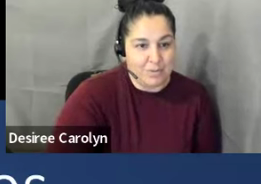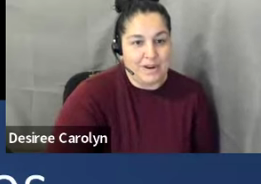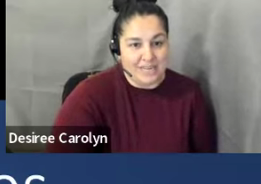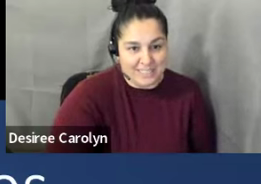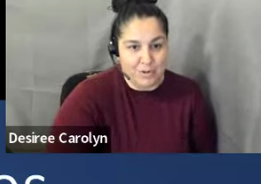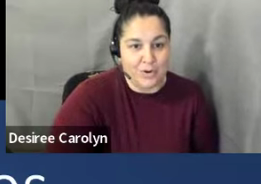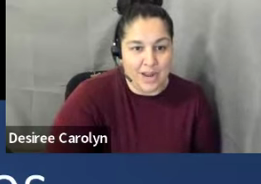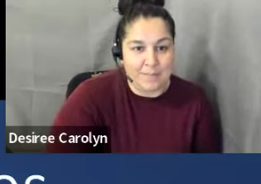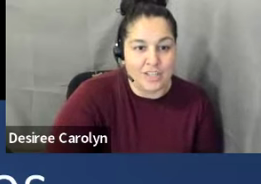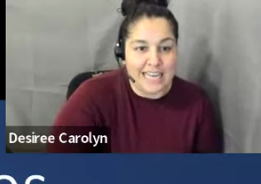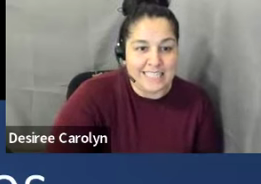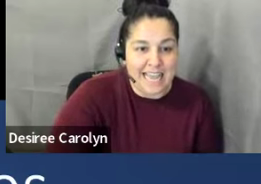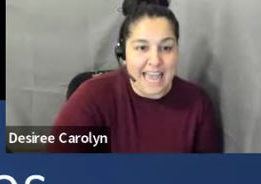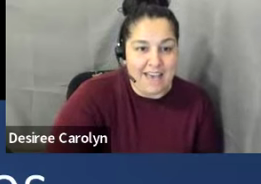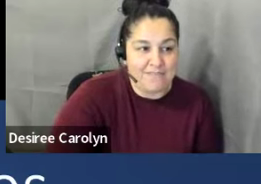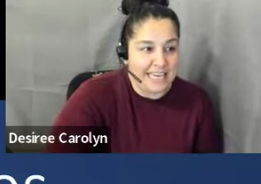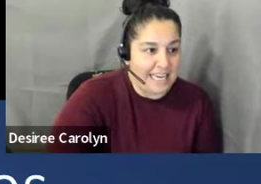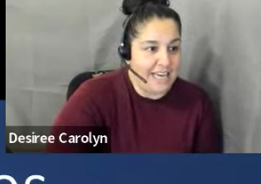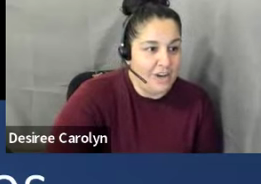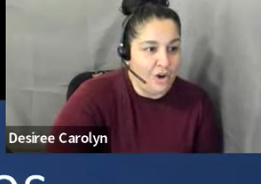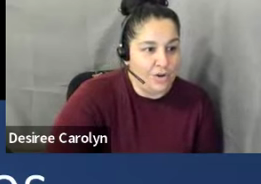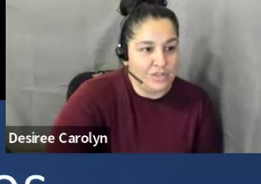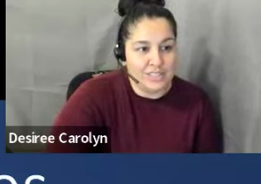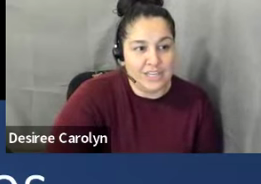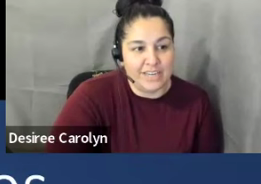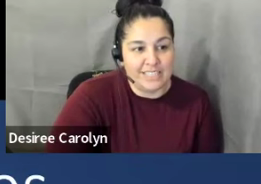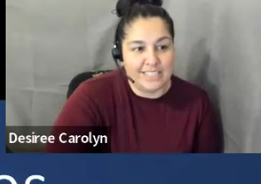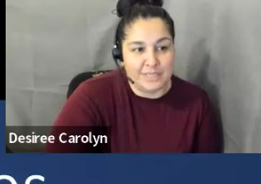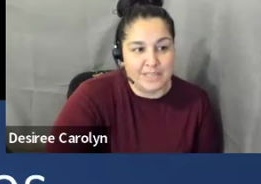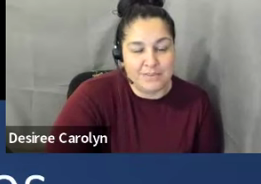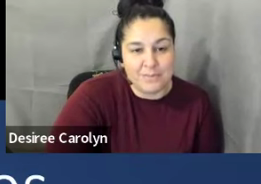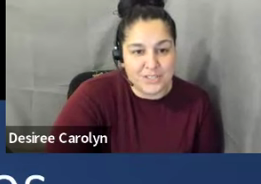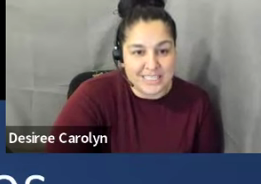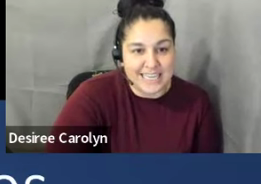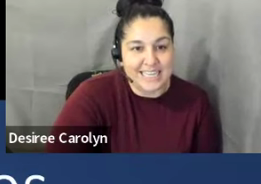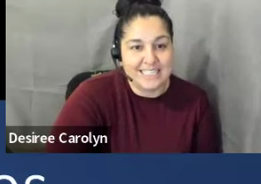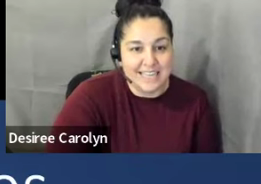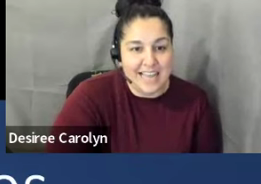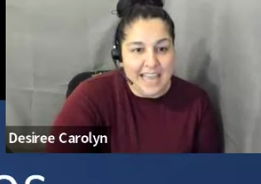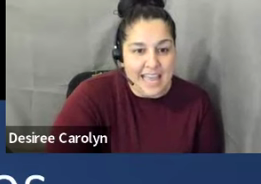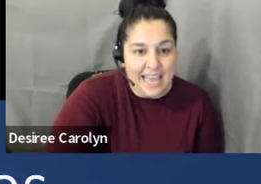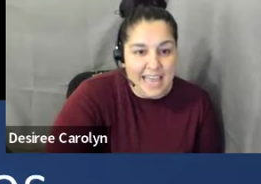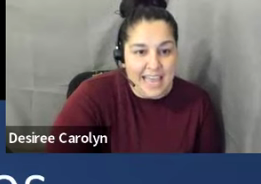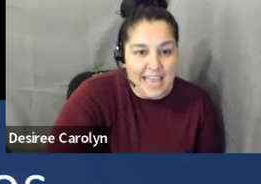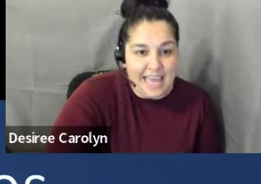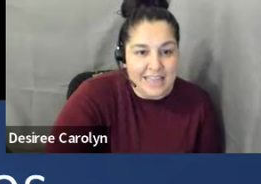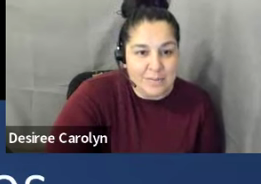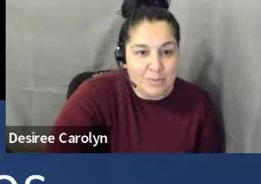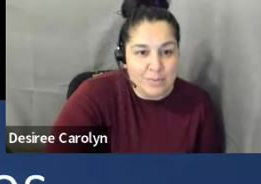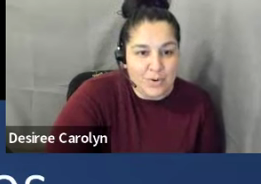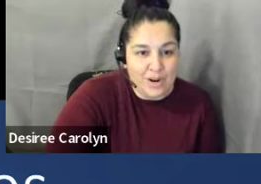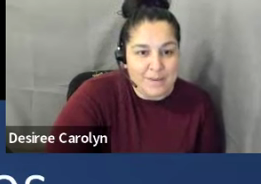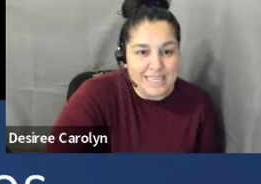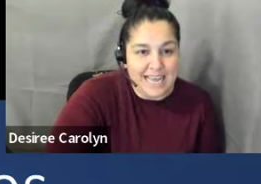safety preparedness program called SAFE, Securing Accessibility for Emergencies. And